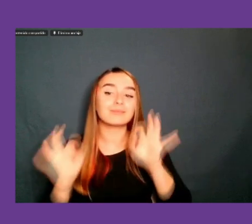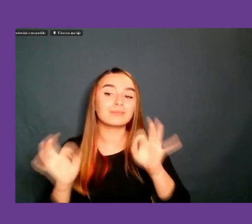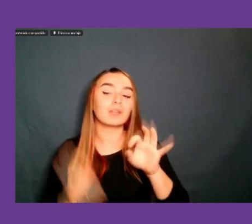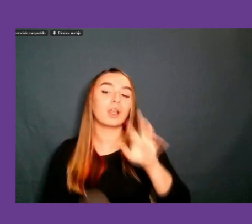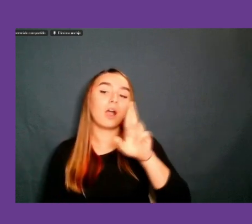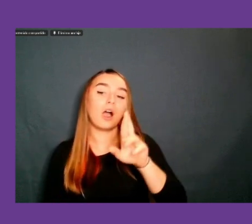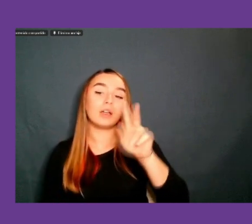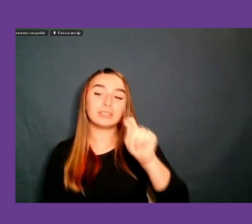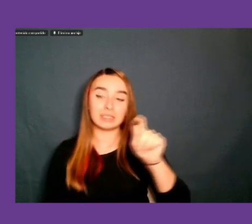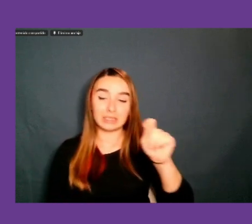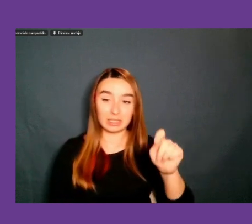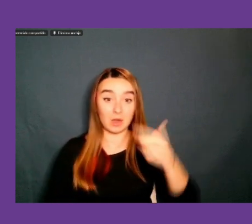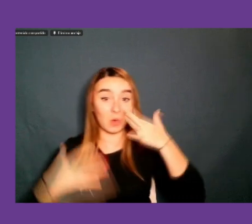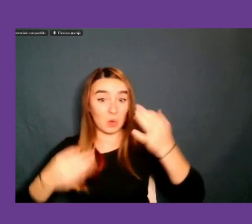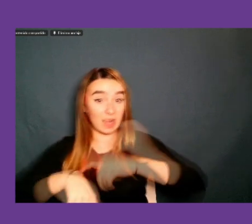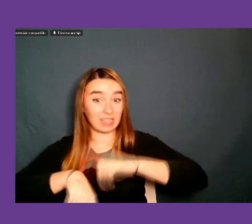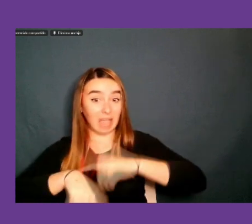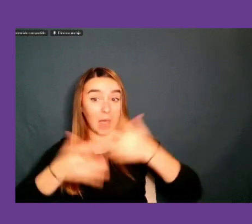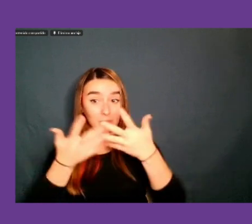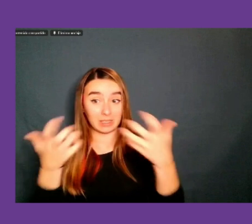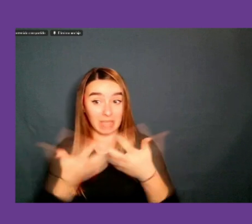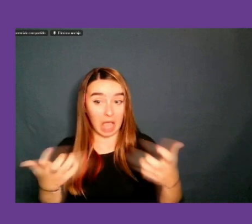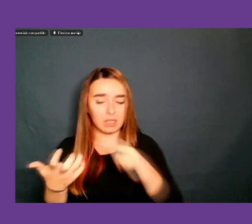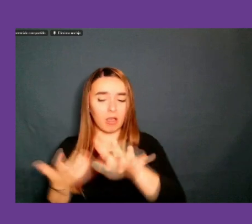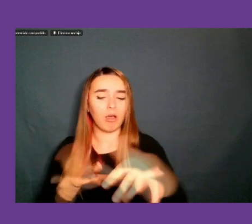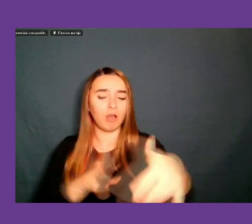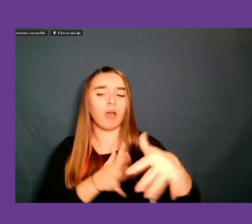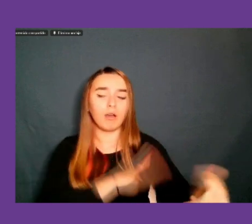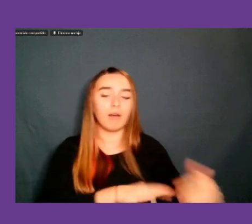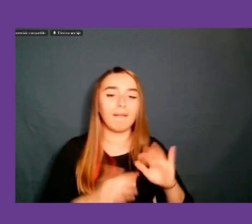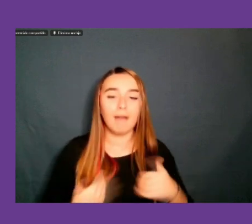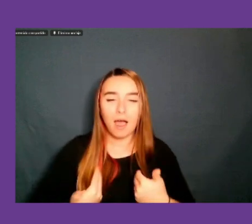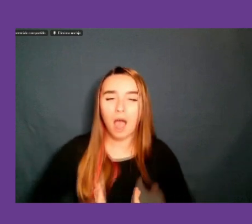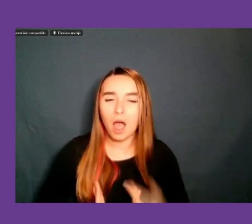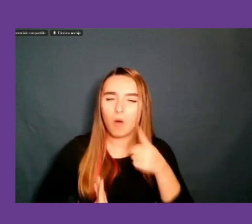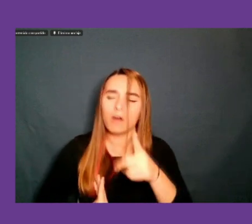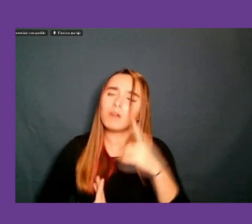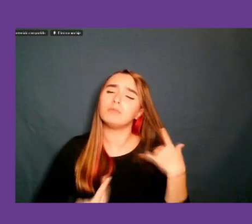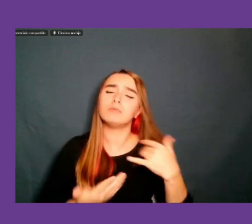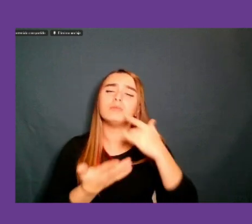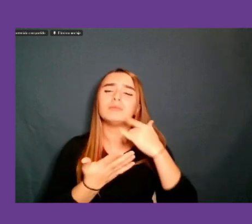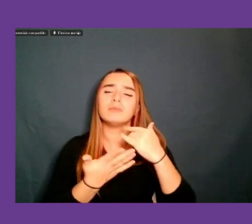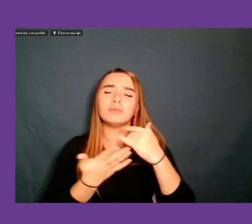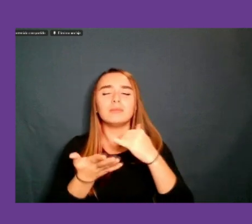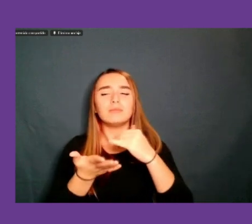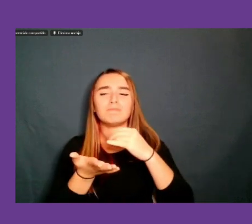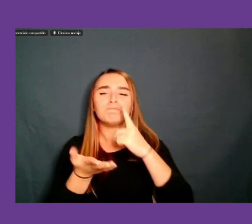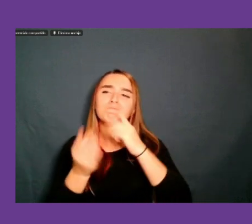text and the interoperability of real-time text, and also how this is meant to be tested end-to-end.